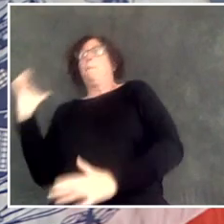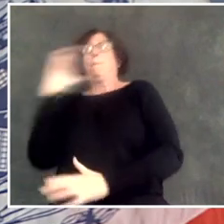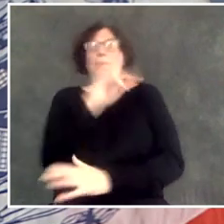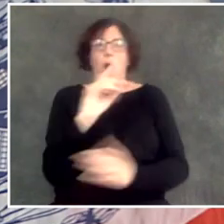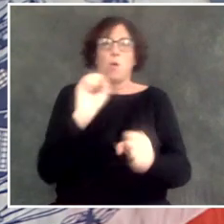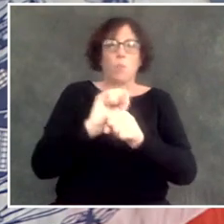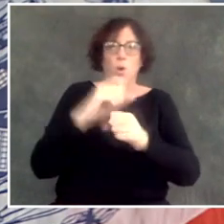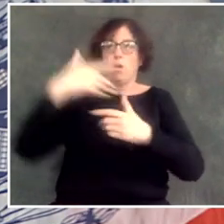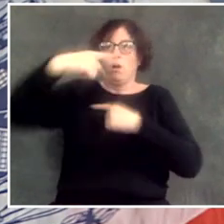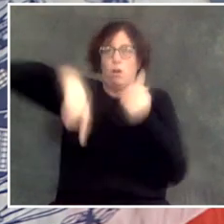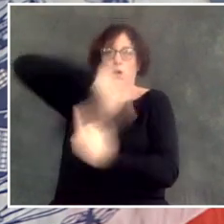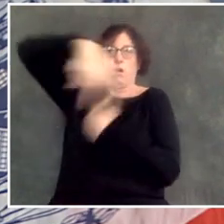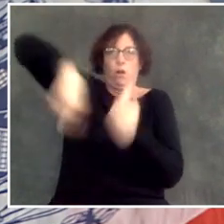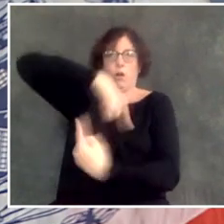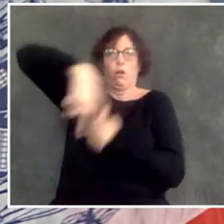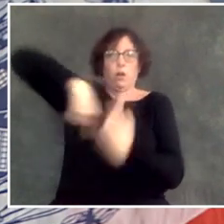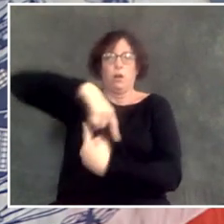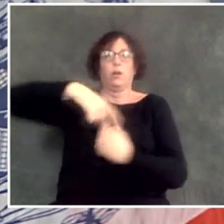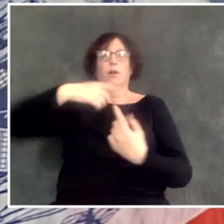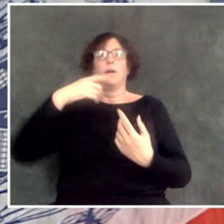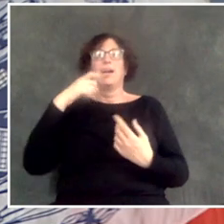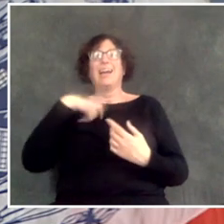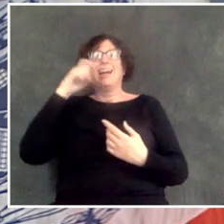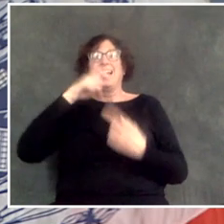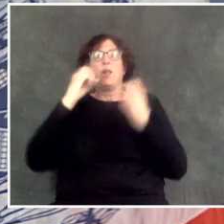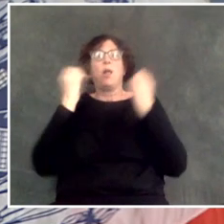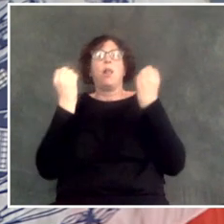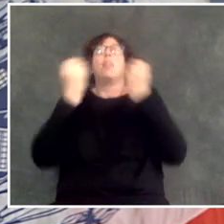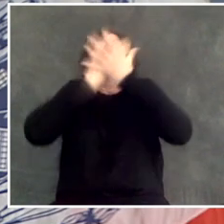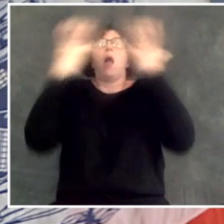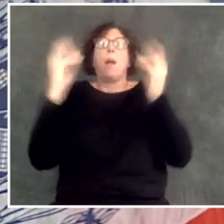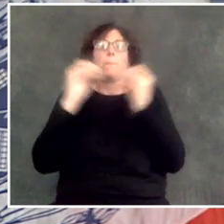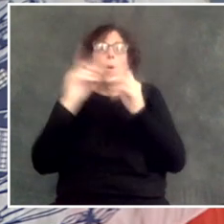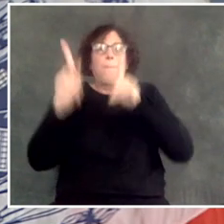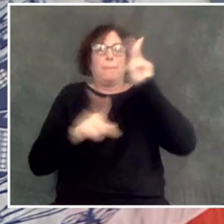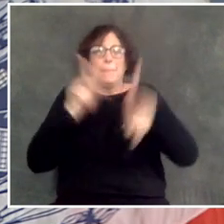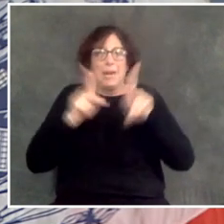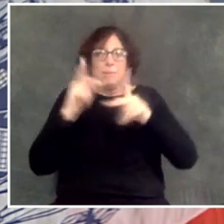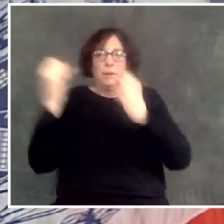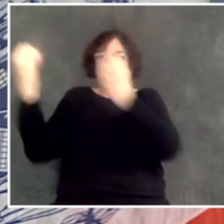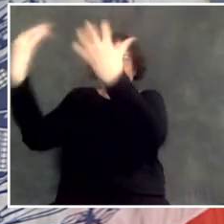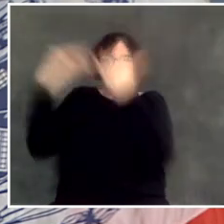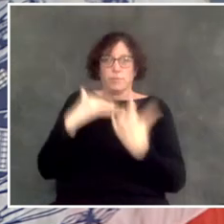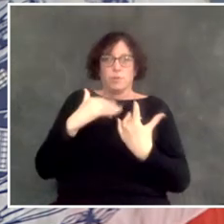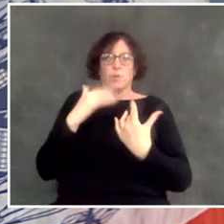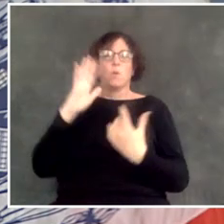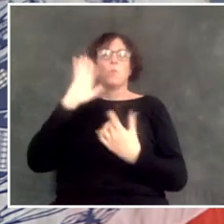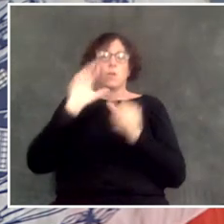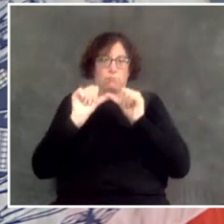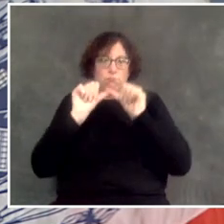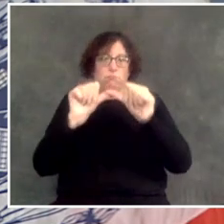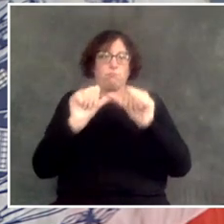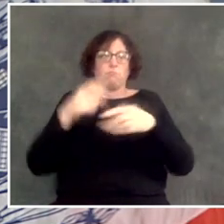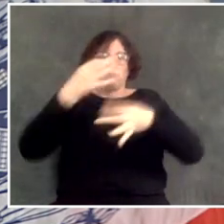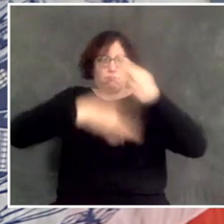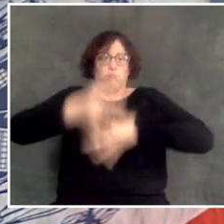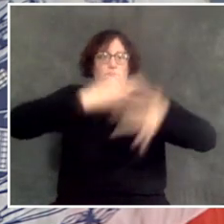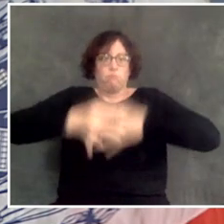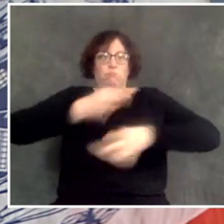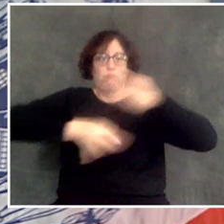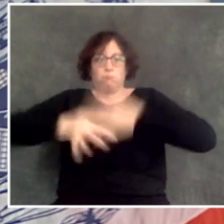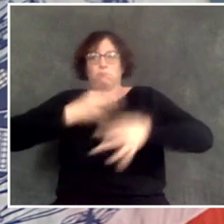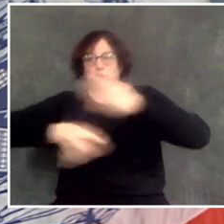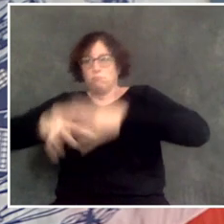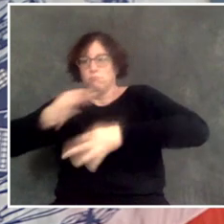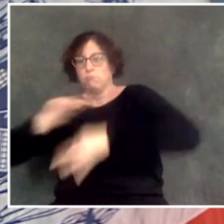possibly be generated just locally. That's why I think the military needs to work and the White House needs to create